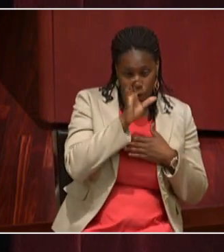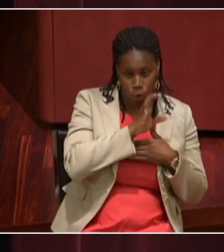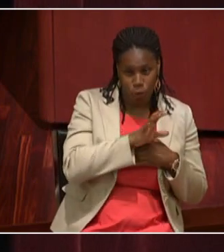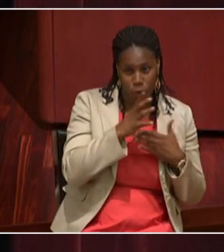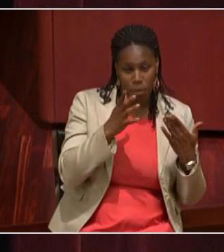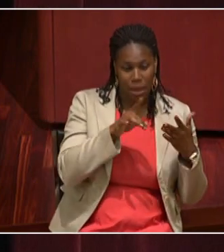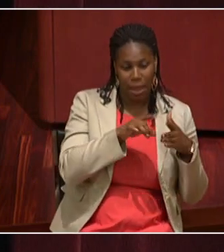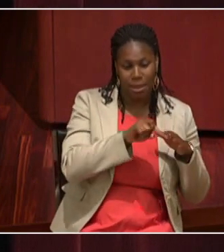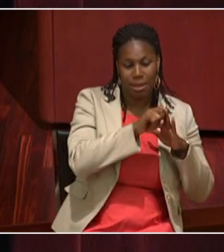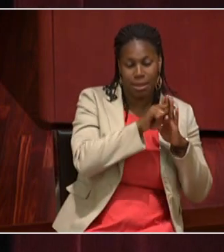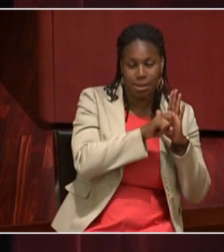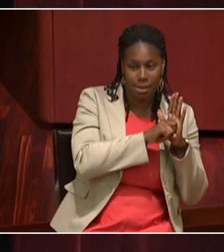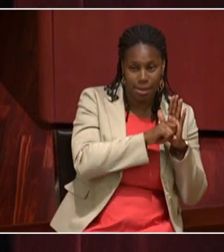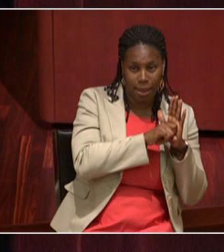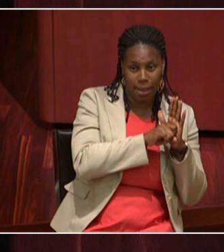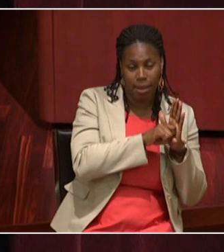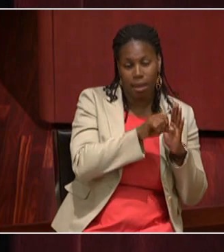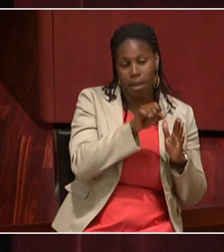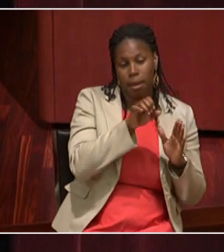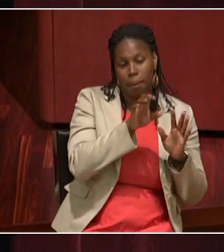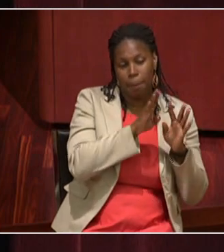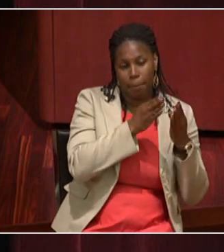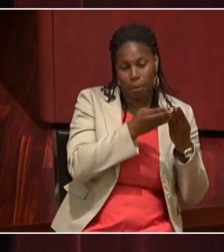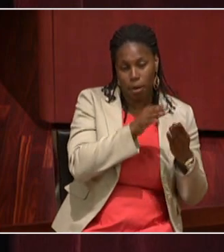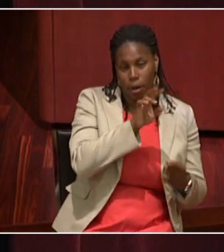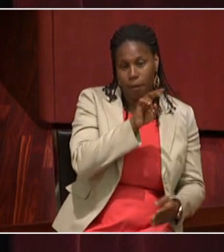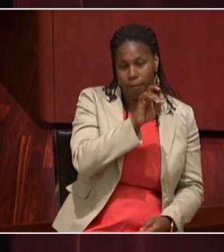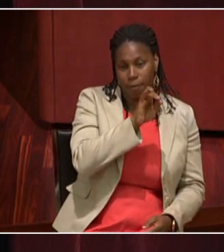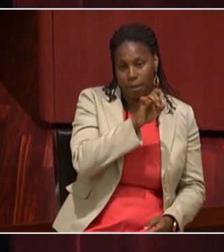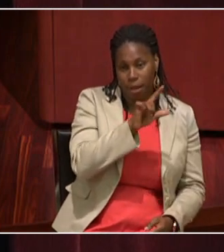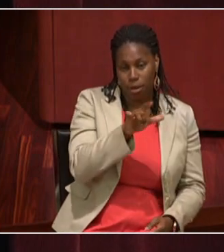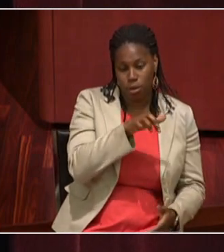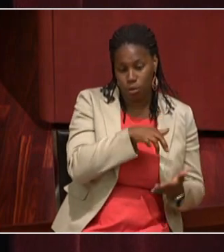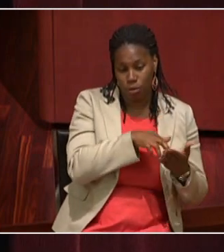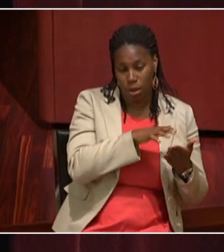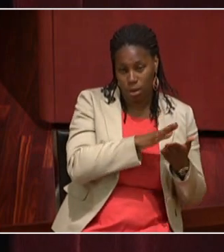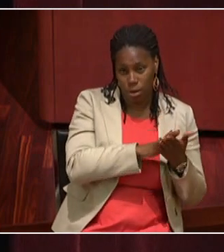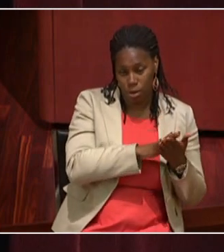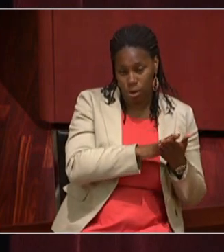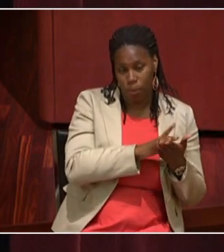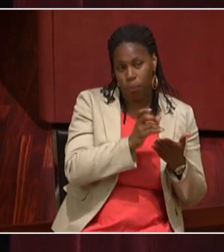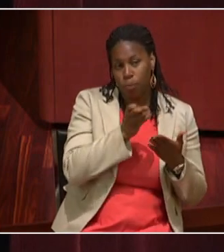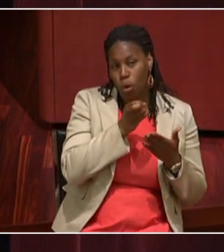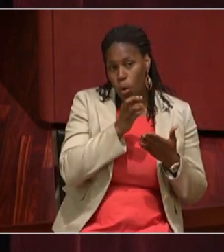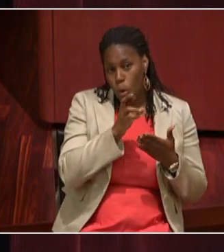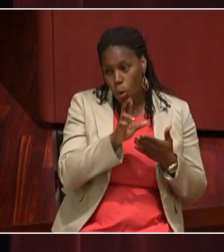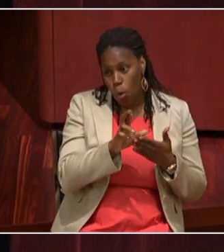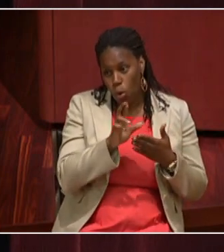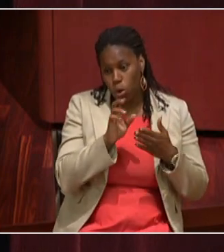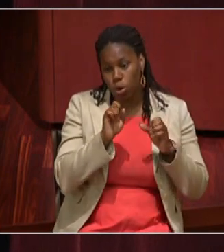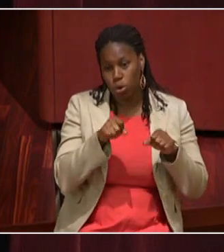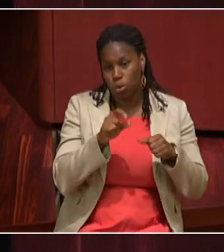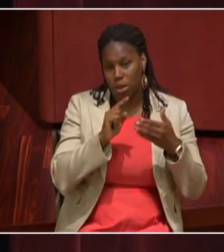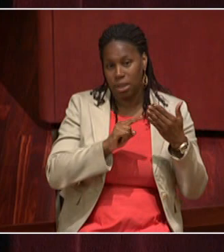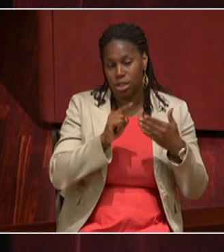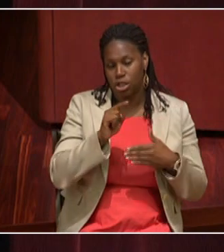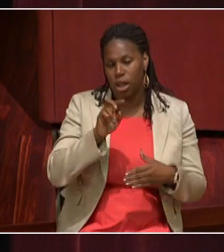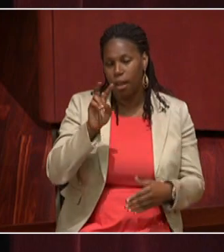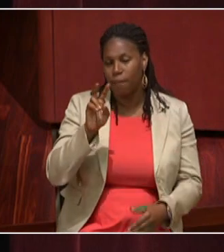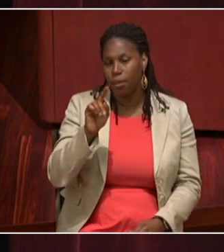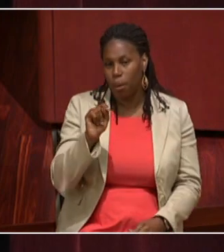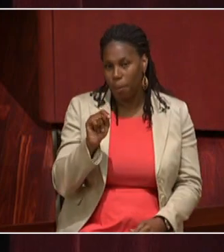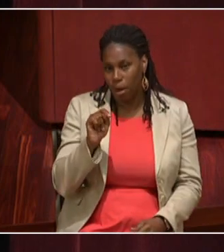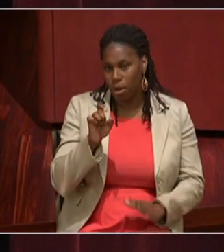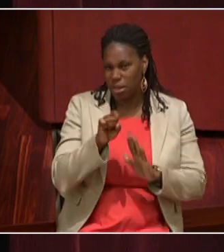the State Bureau of Vital Records, or if it's before that, you could also check. Did you say Vermont? You could try